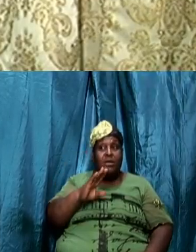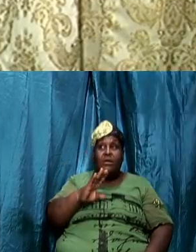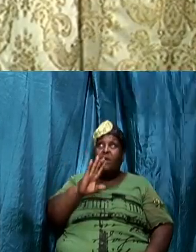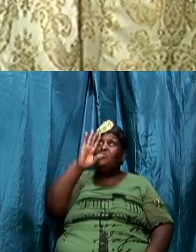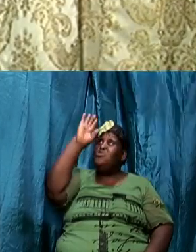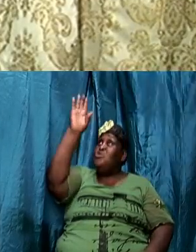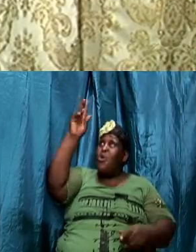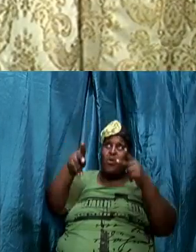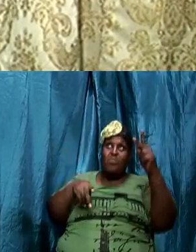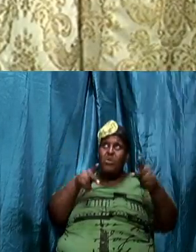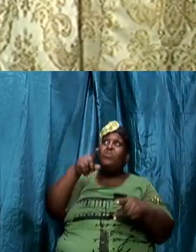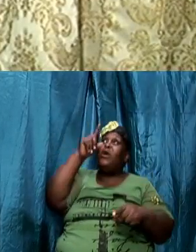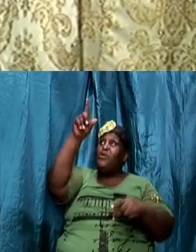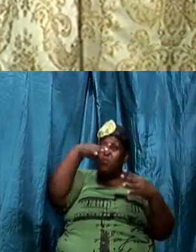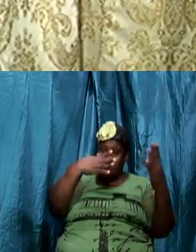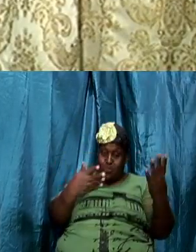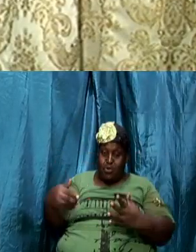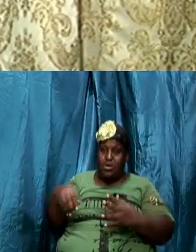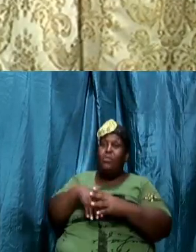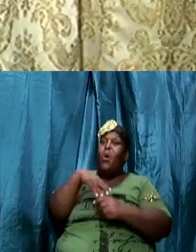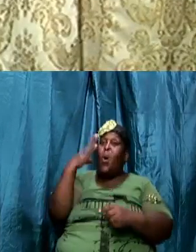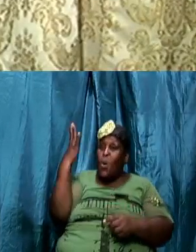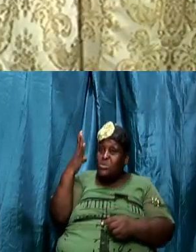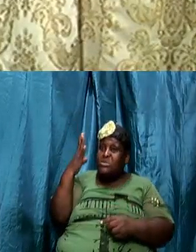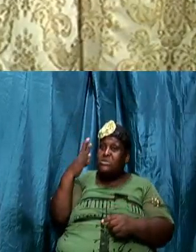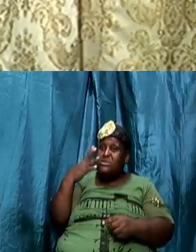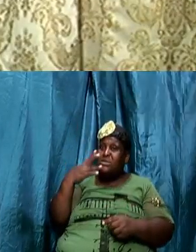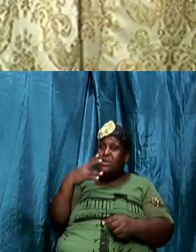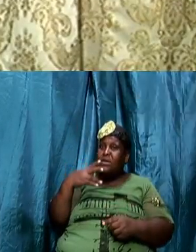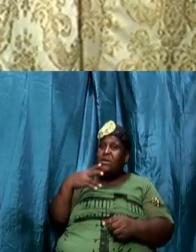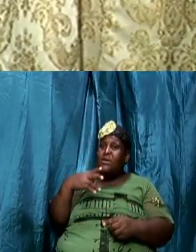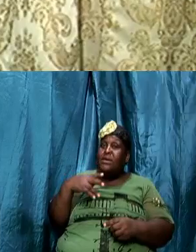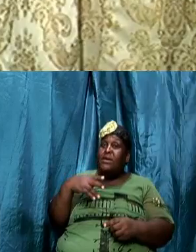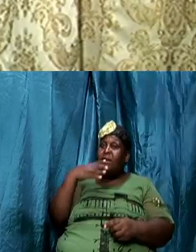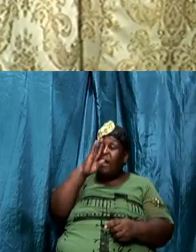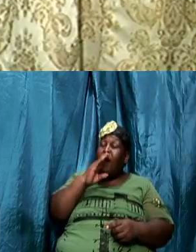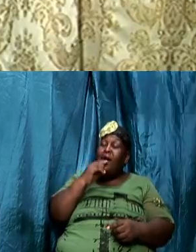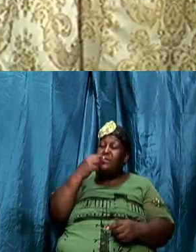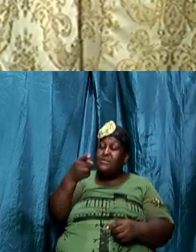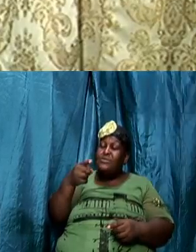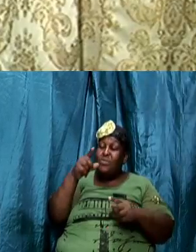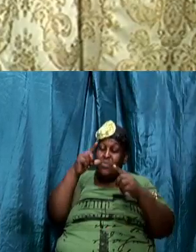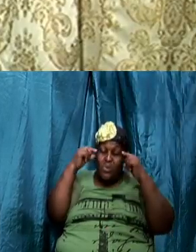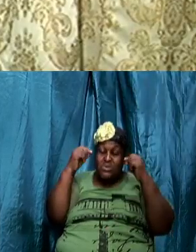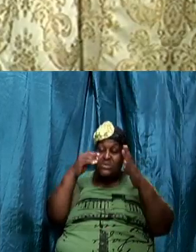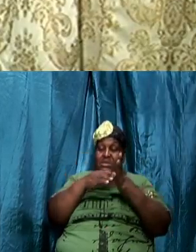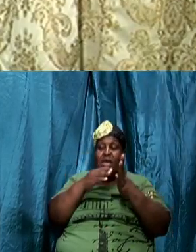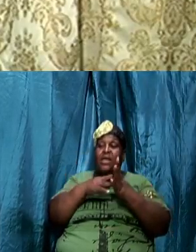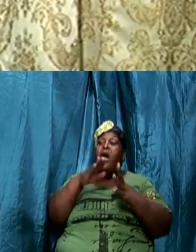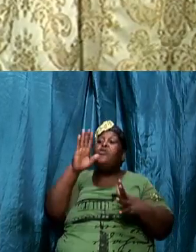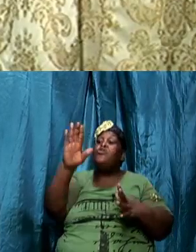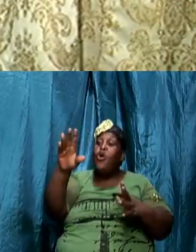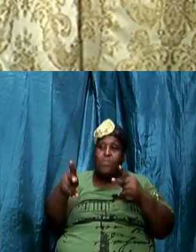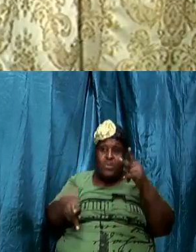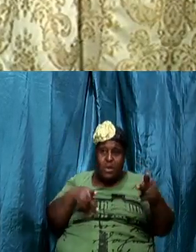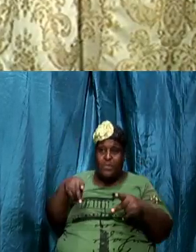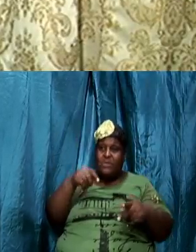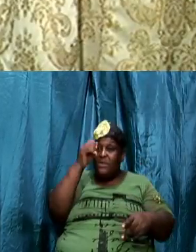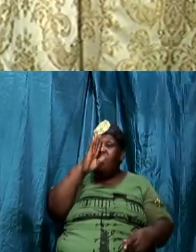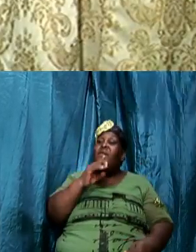And by we get to chapter 33, God still turning back to Moses. He says, your people, is you bring them out. God disowned